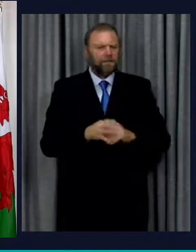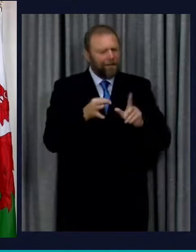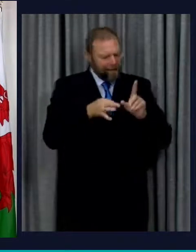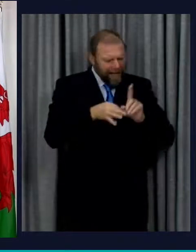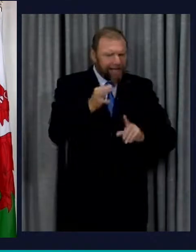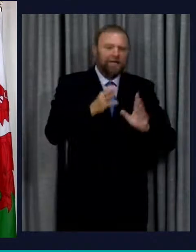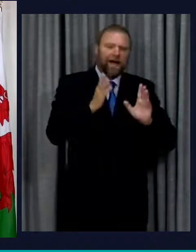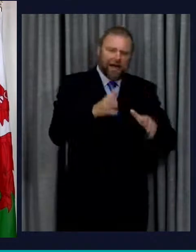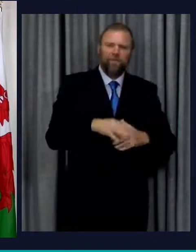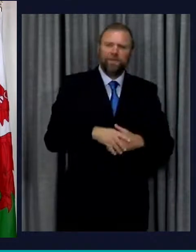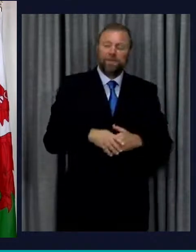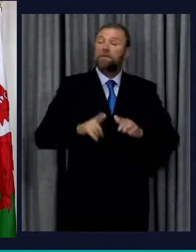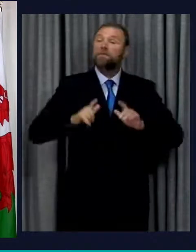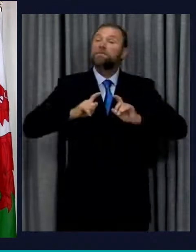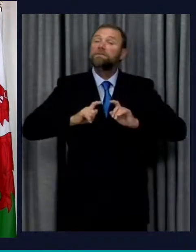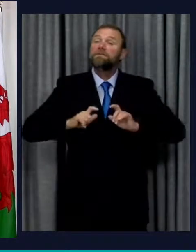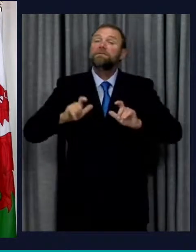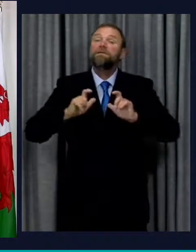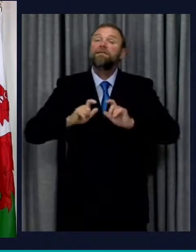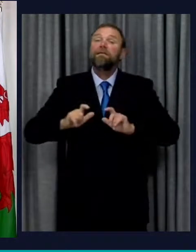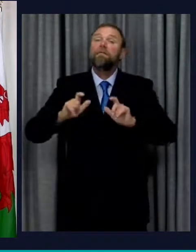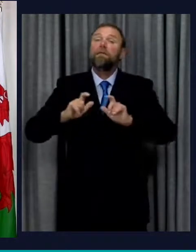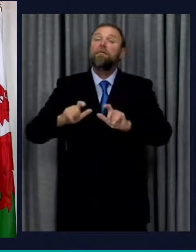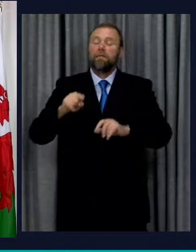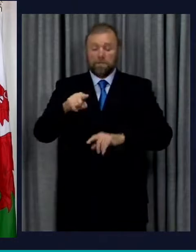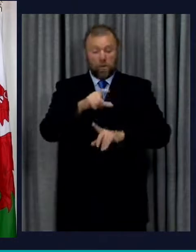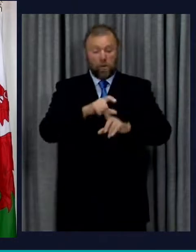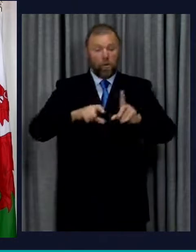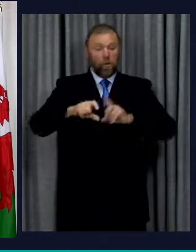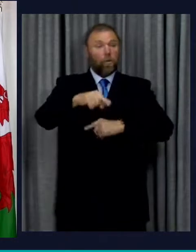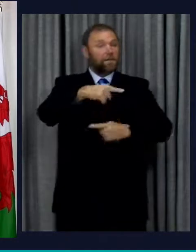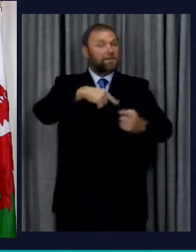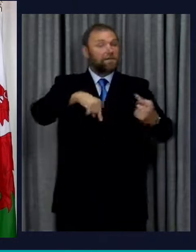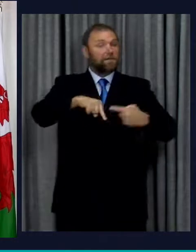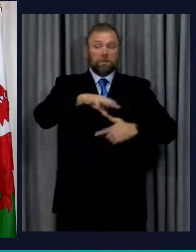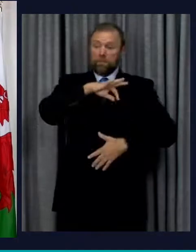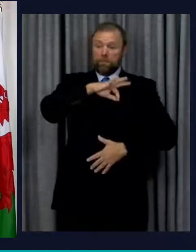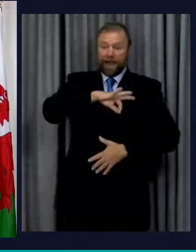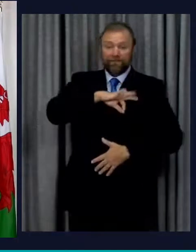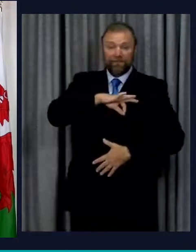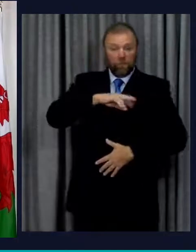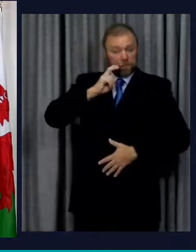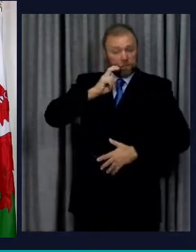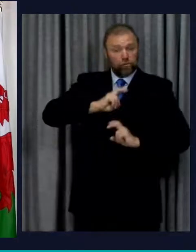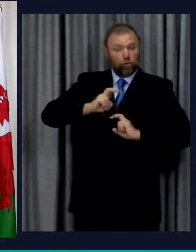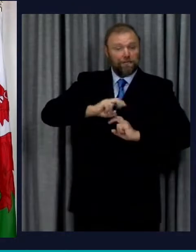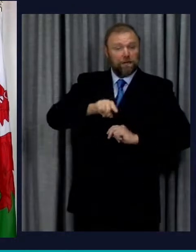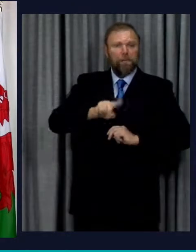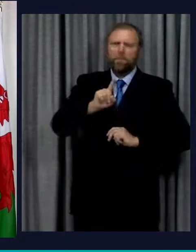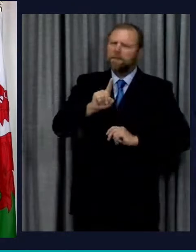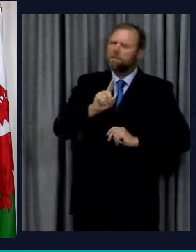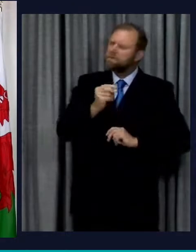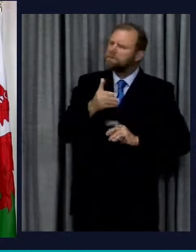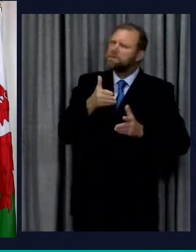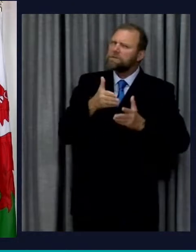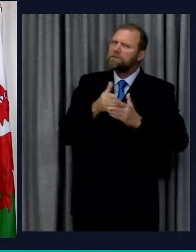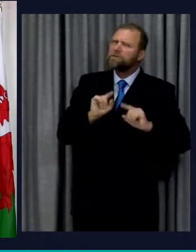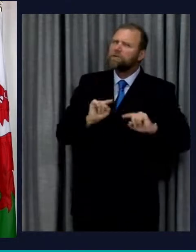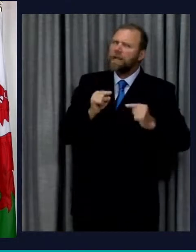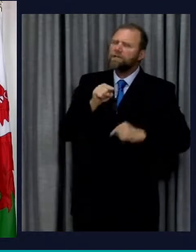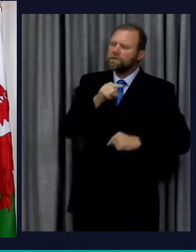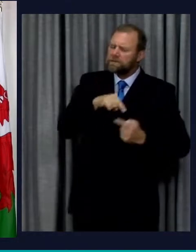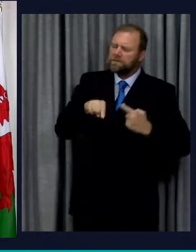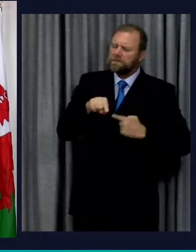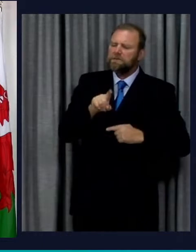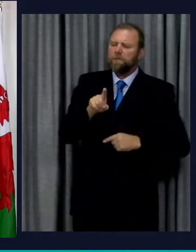basis. That's sustainable in terms of those communities that see benefit from tourism, but also some of the challenges that come with it, but also sustainable in the way